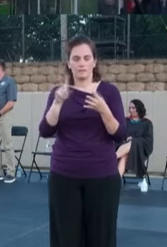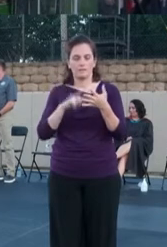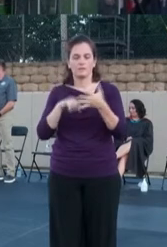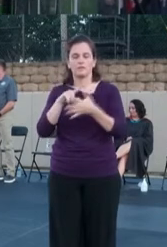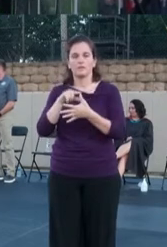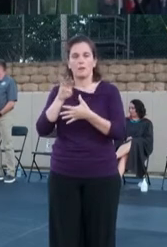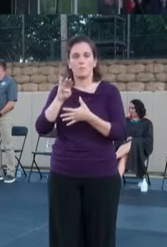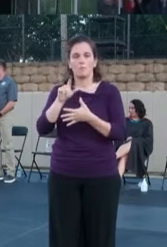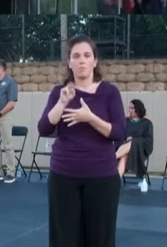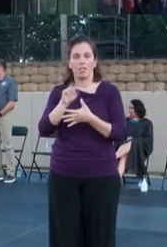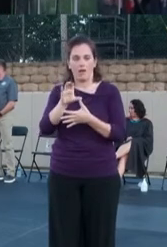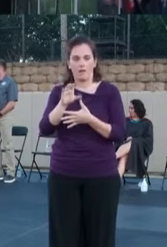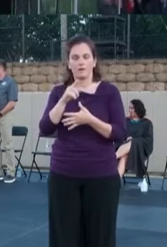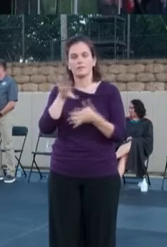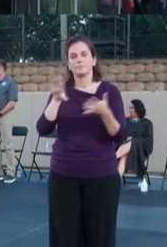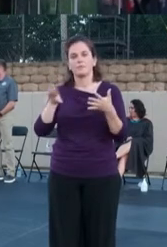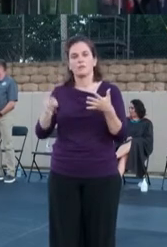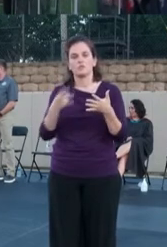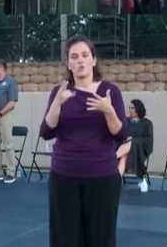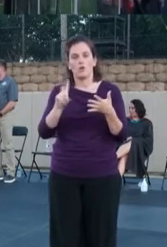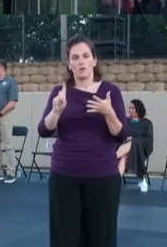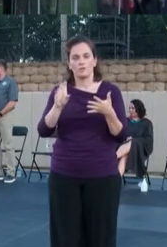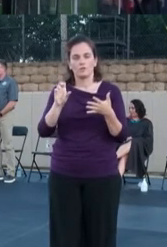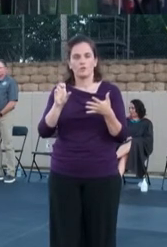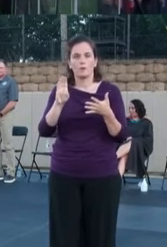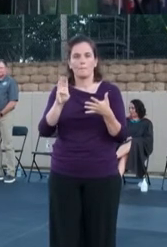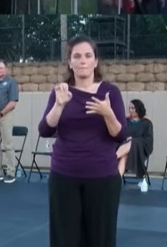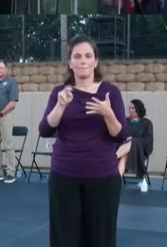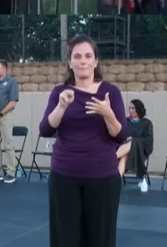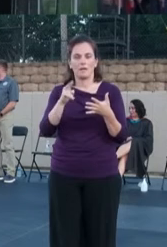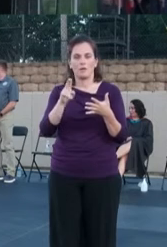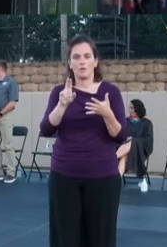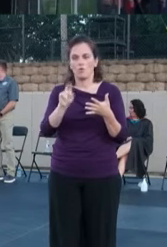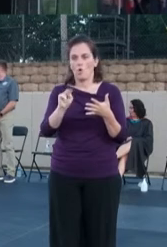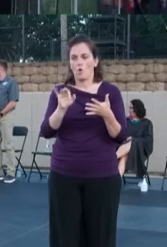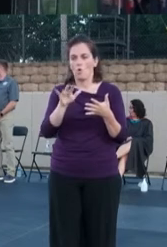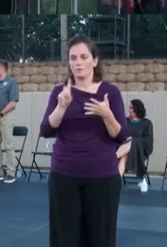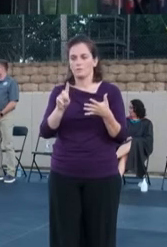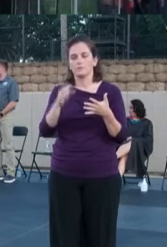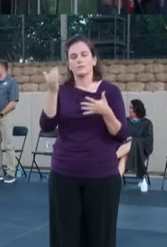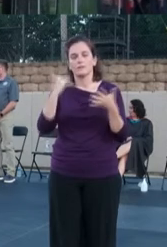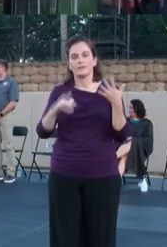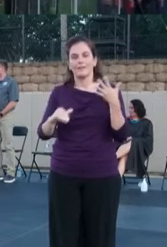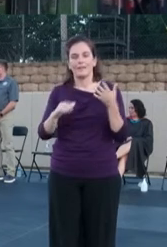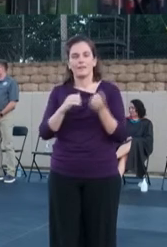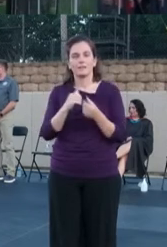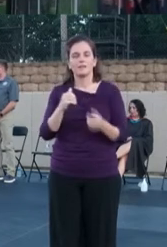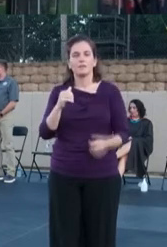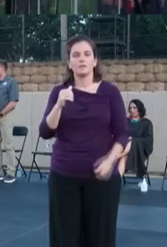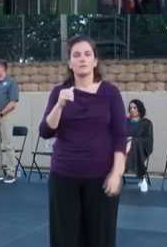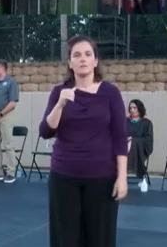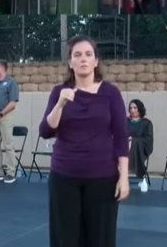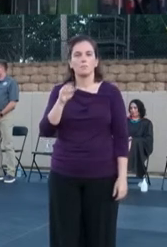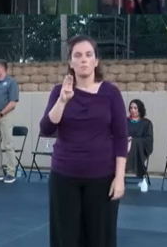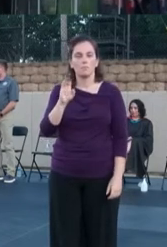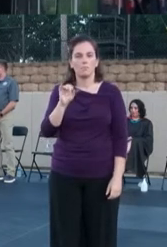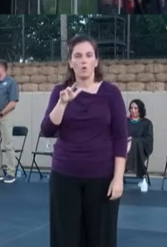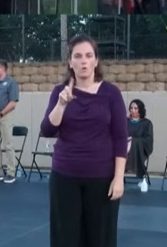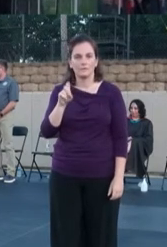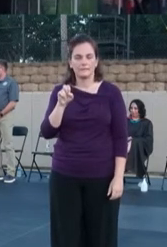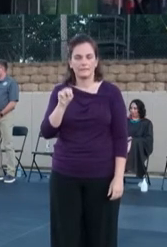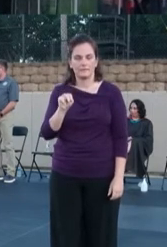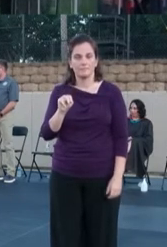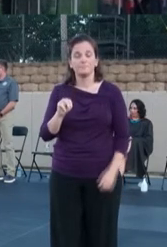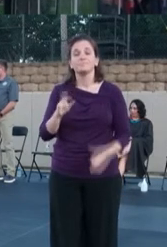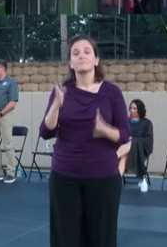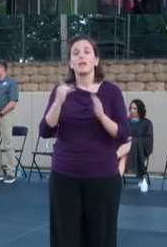Blanc, Dr. Stephen Benold, and Mrs. Jennifer Malden. We would also like to acknowledge former Board